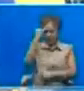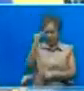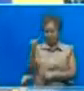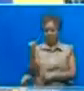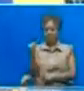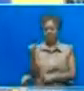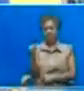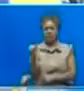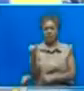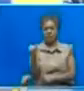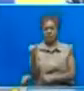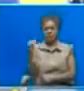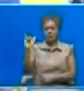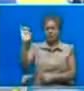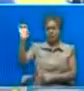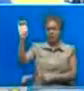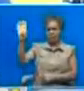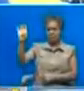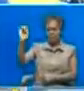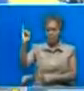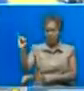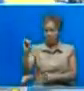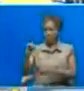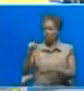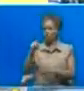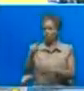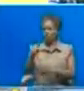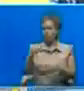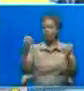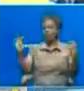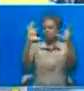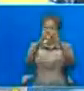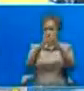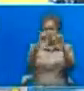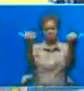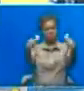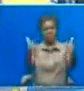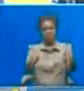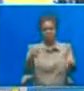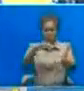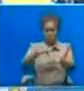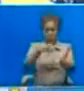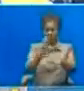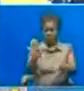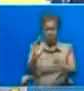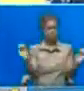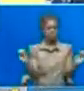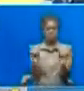of Yebe, it did not match. The fingerprints does not belong to